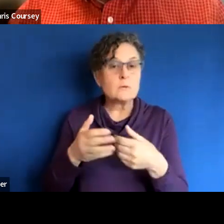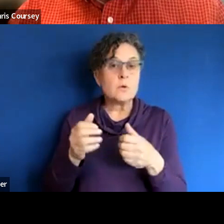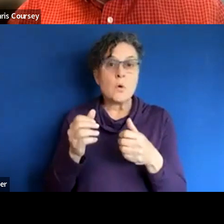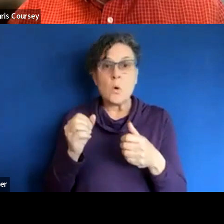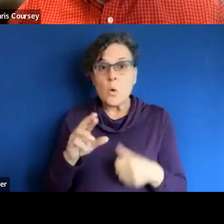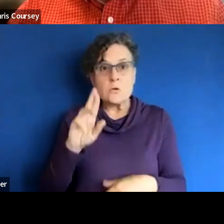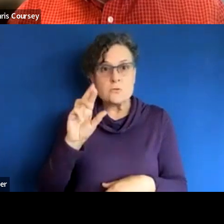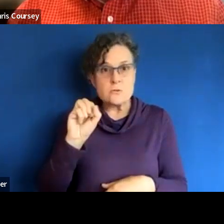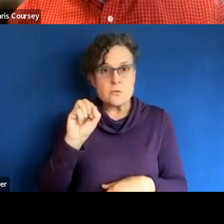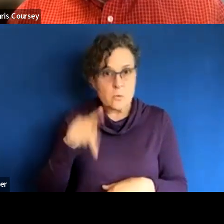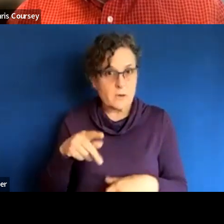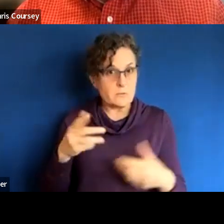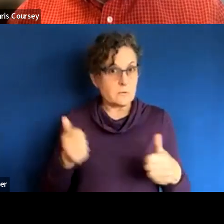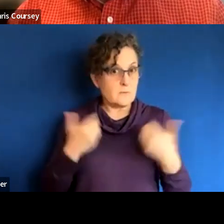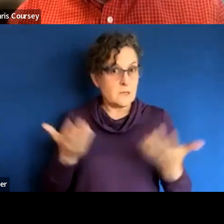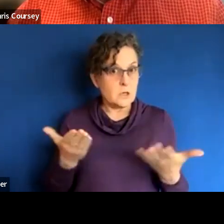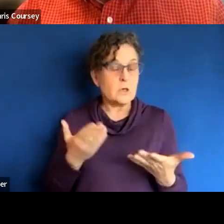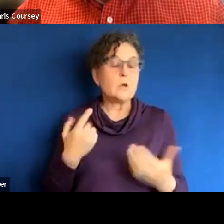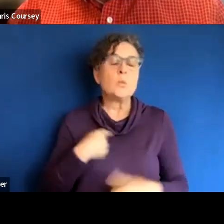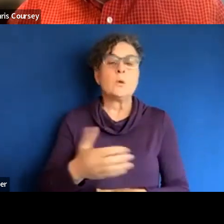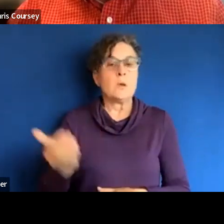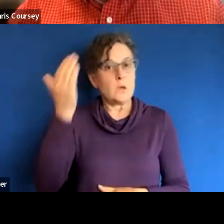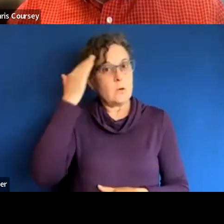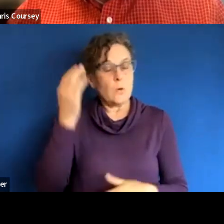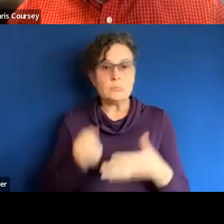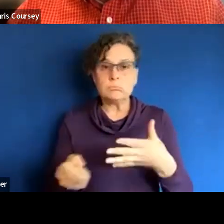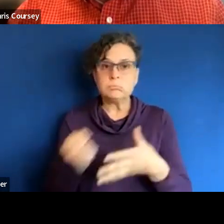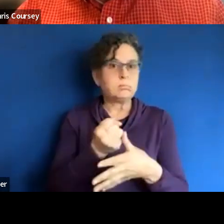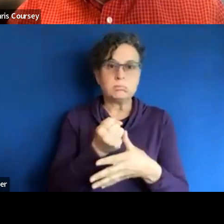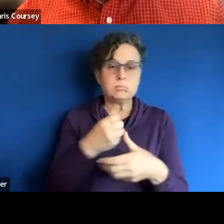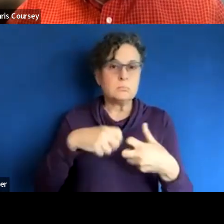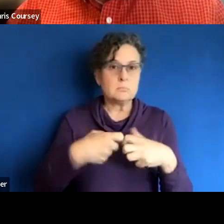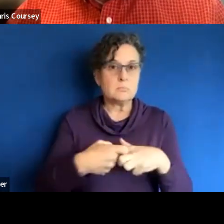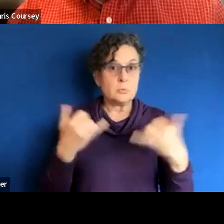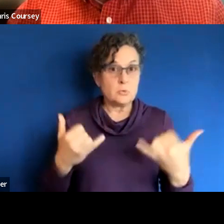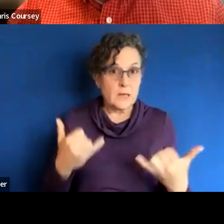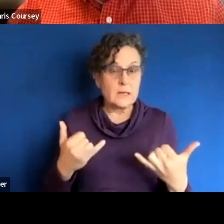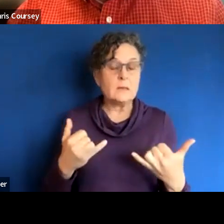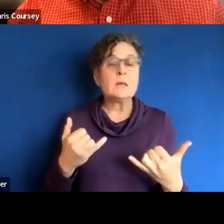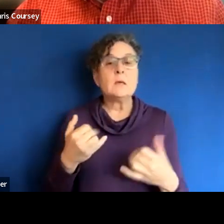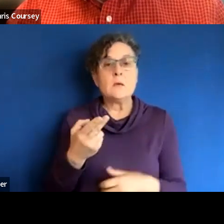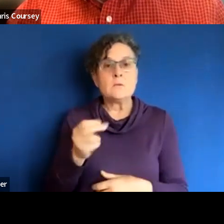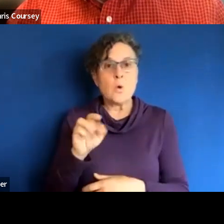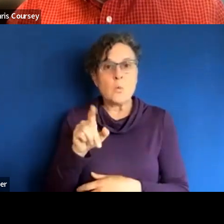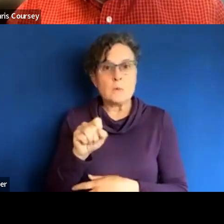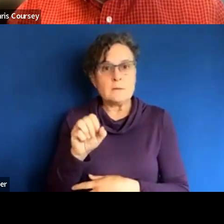communities. For all of us, we know that this is the issue of our day, among many others with all of our disasters.